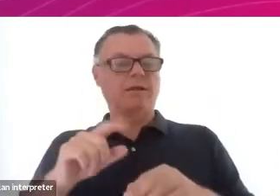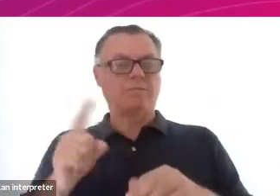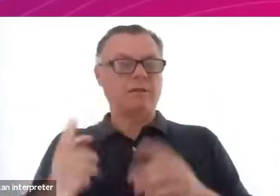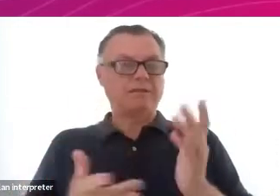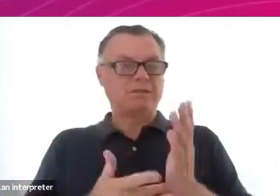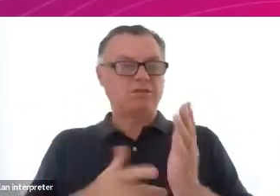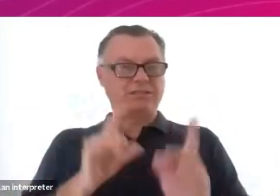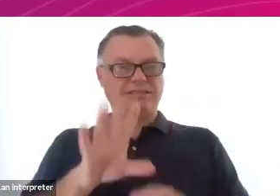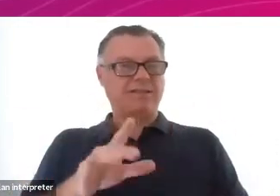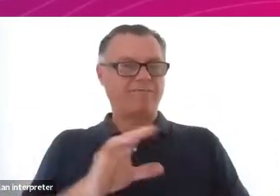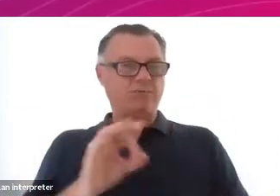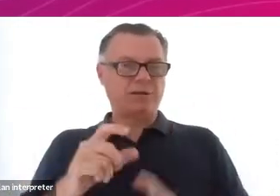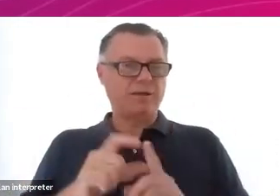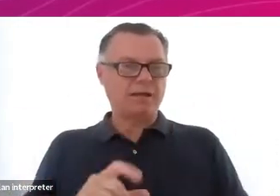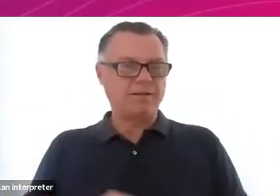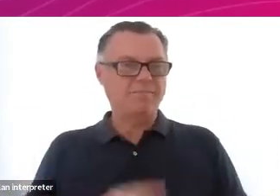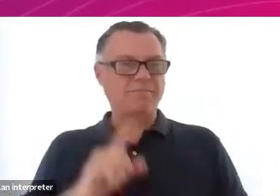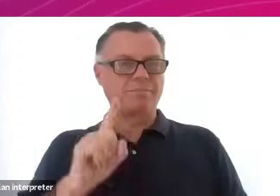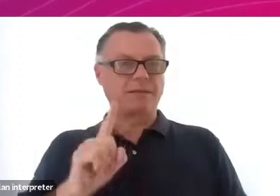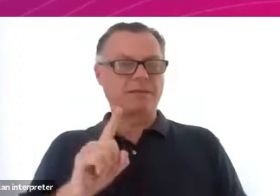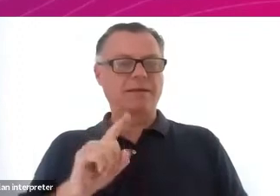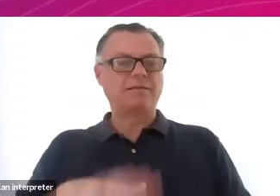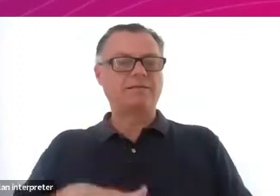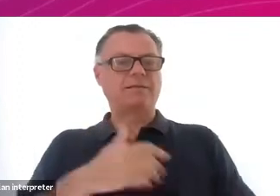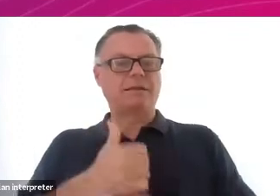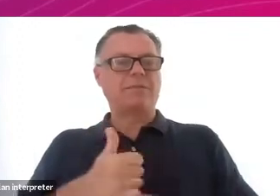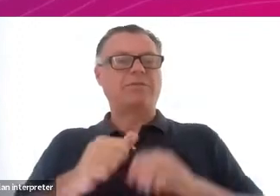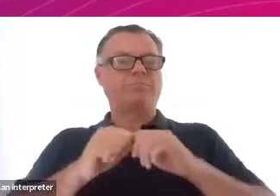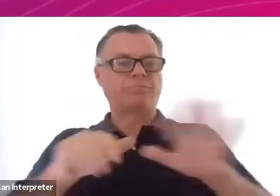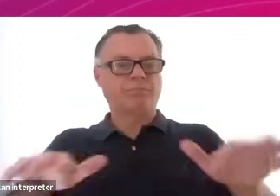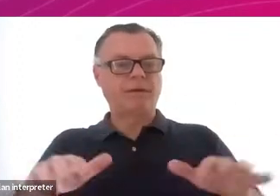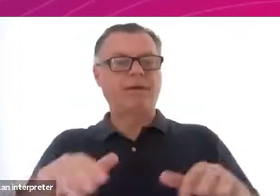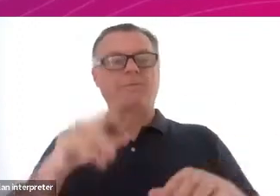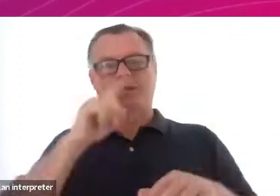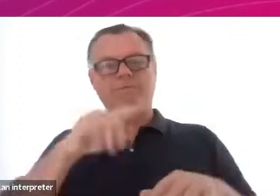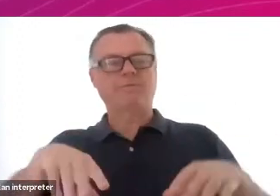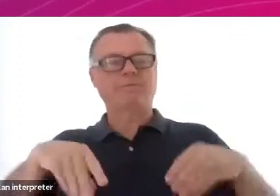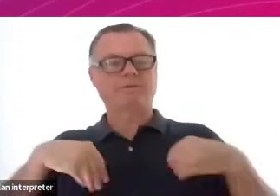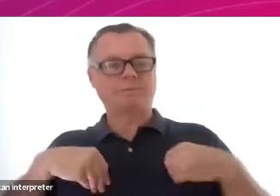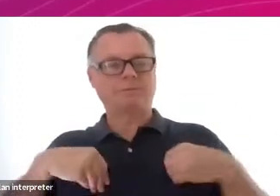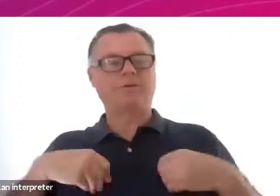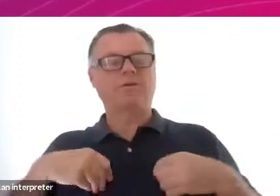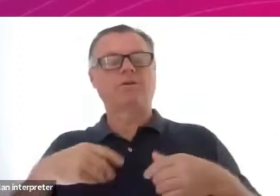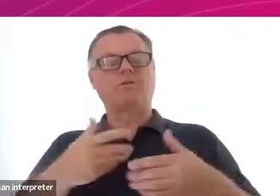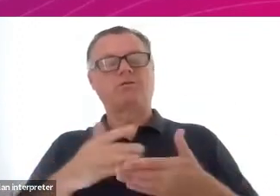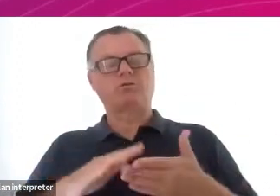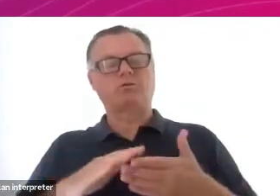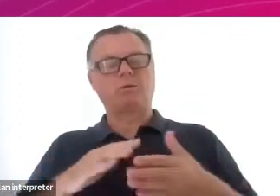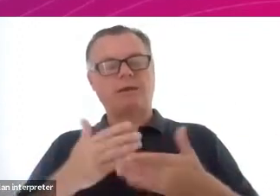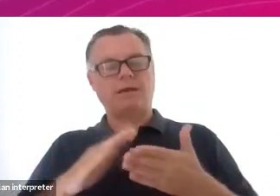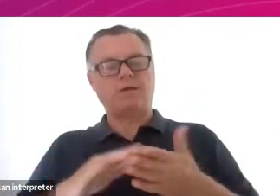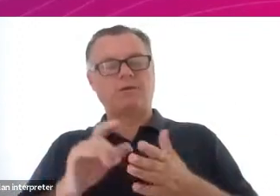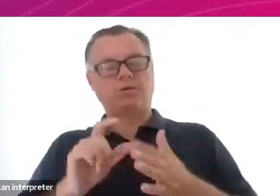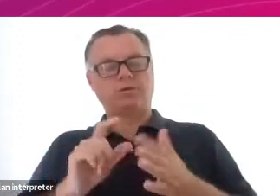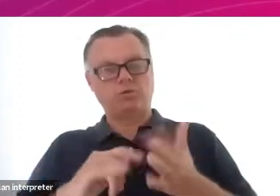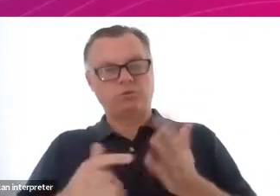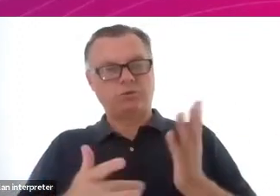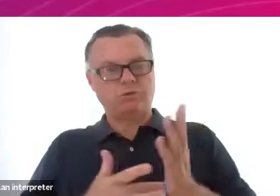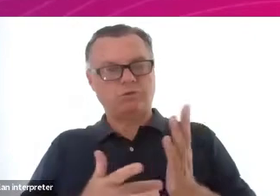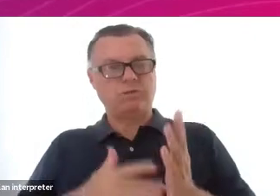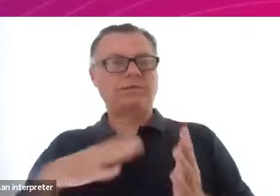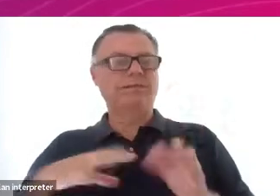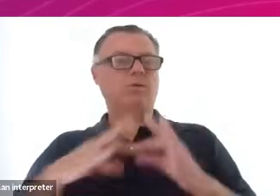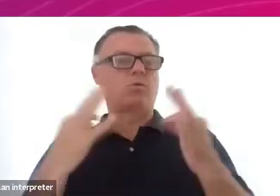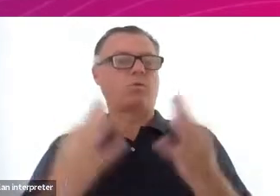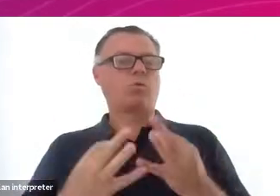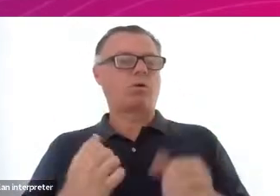part. Deploying it and embedding adoption into ways of working takes the right organizations with the right commitment. And I know that is some